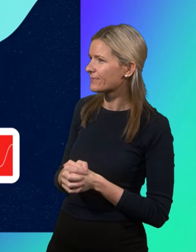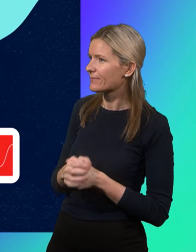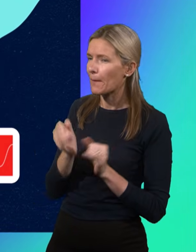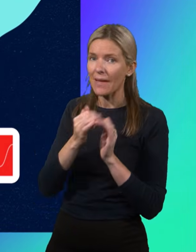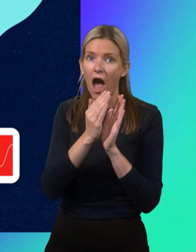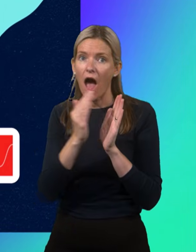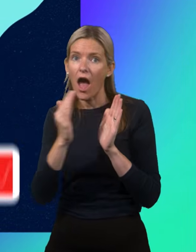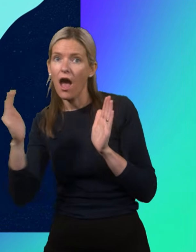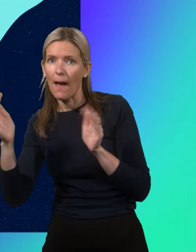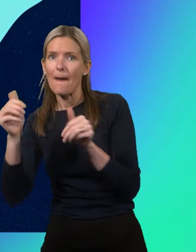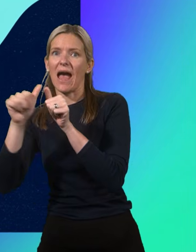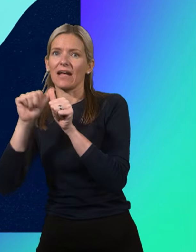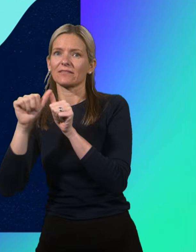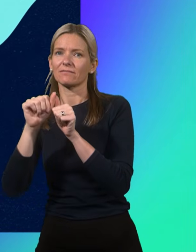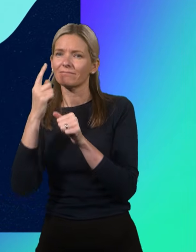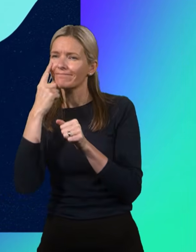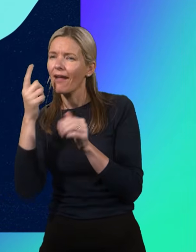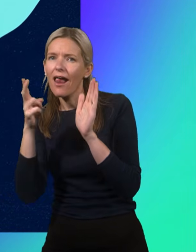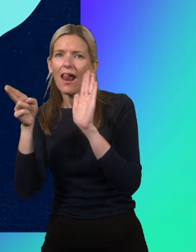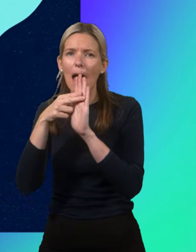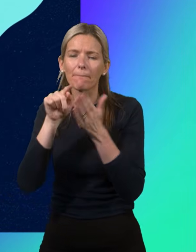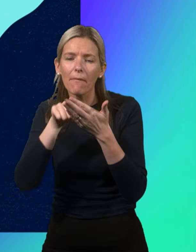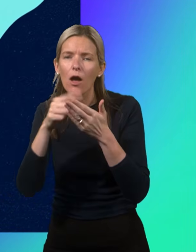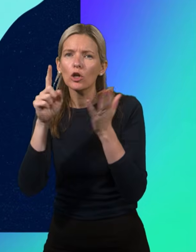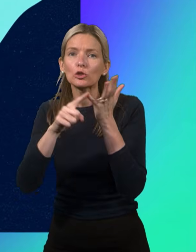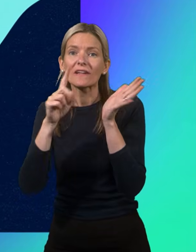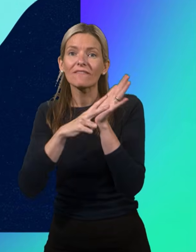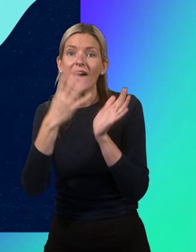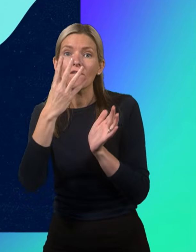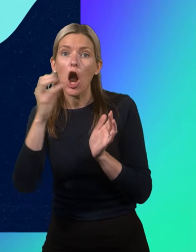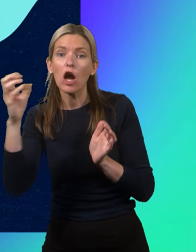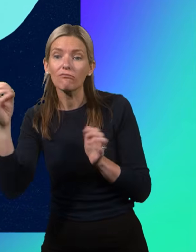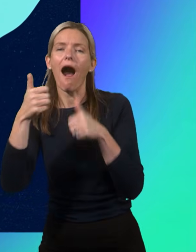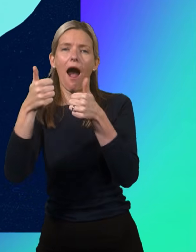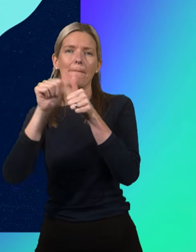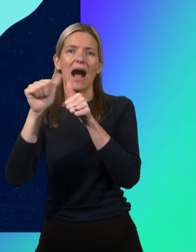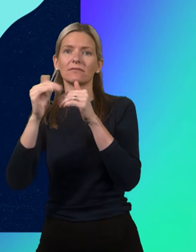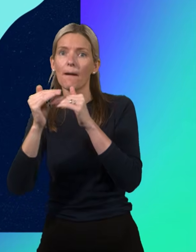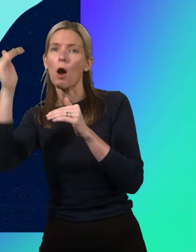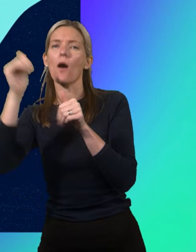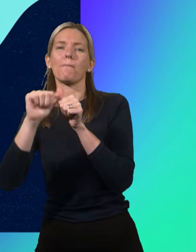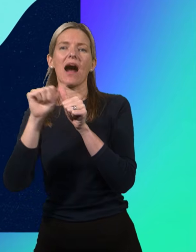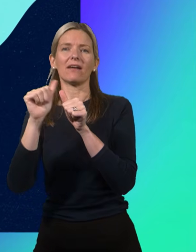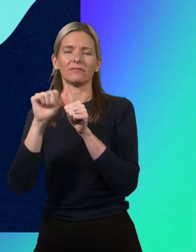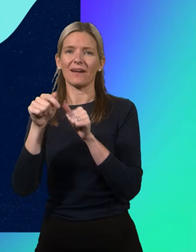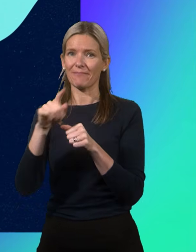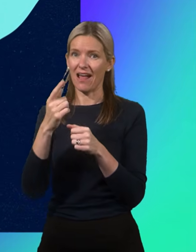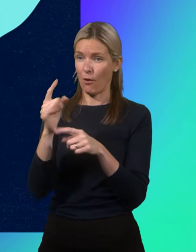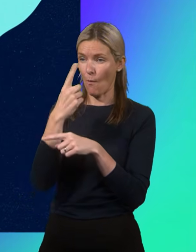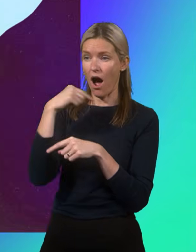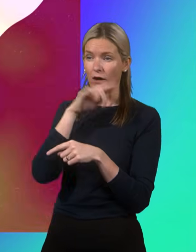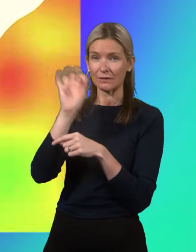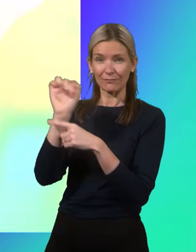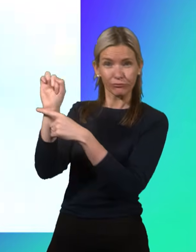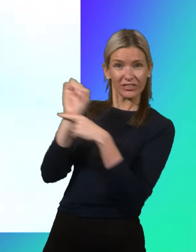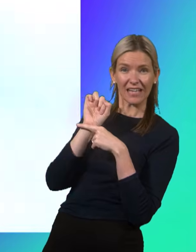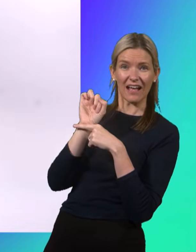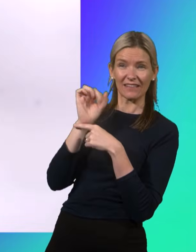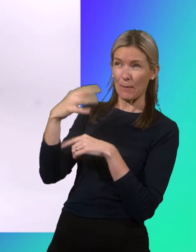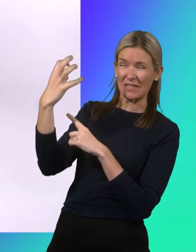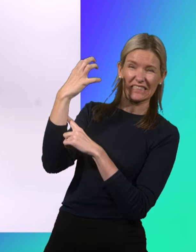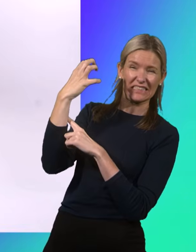so look for sunglasses labelled UV 400, which provides nearly 100% protection from harmful ultraviolet light